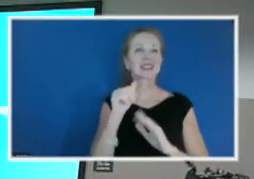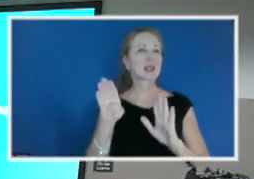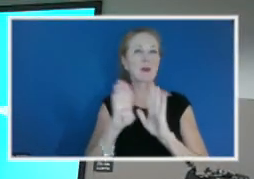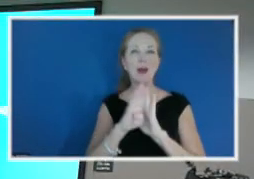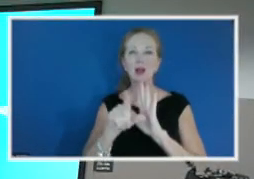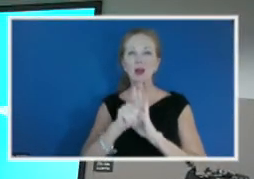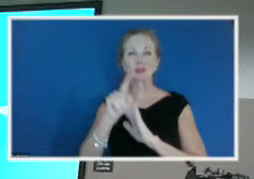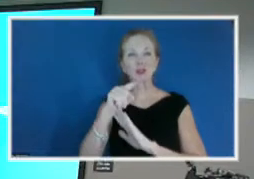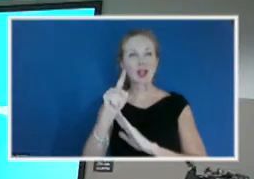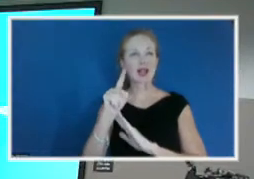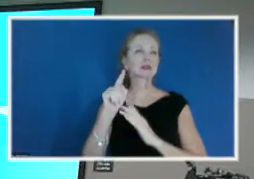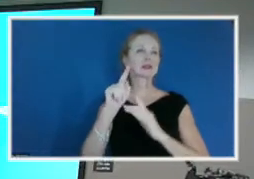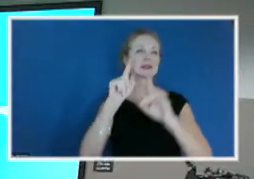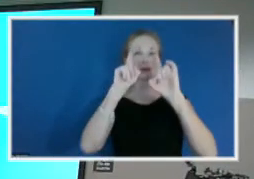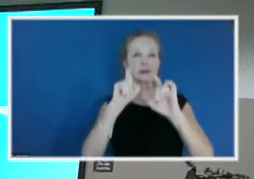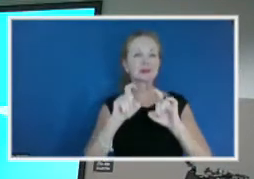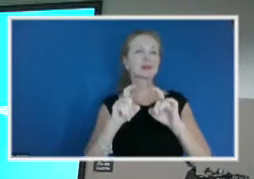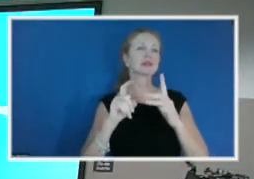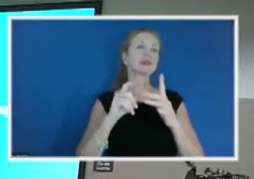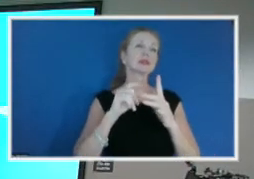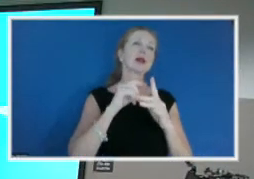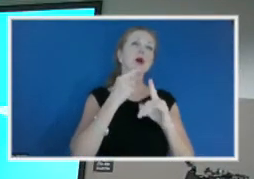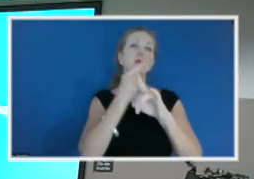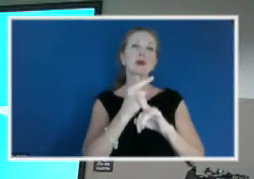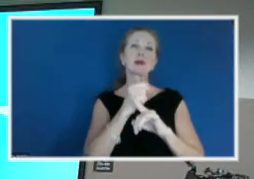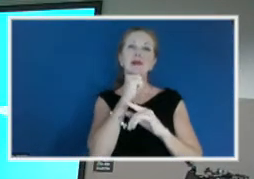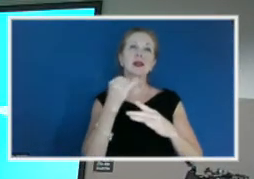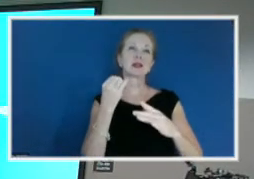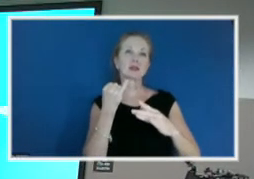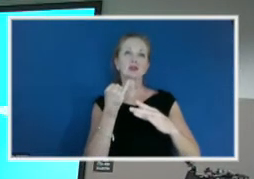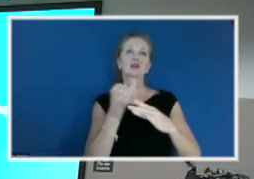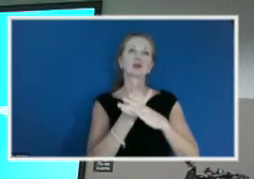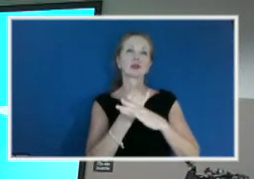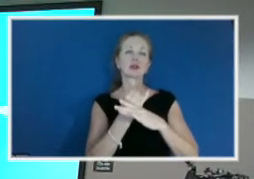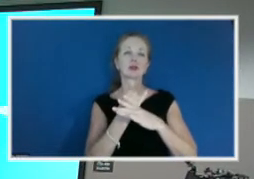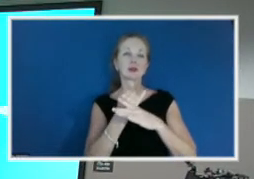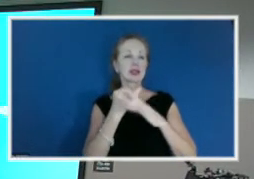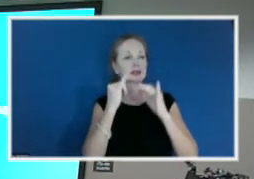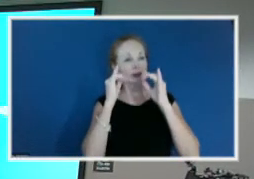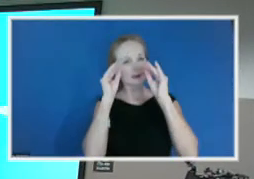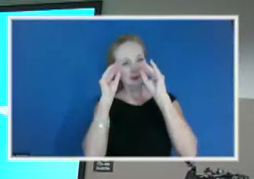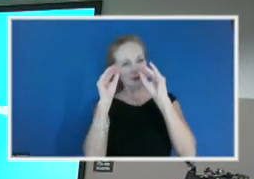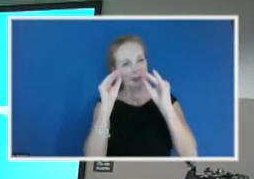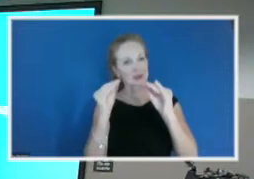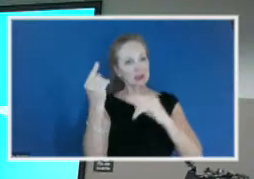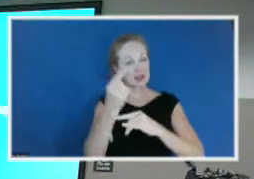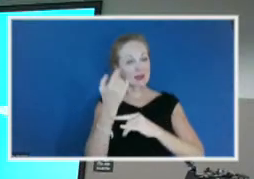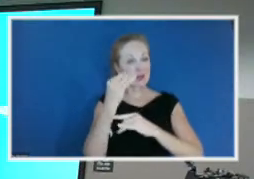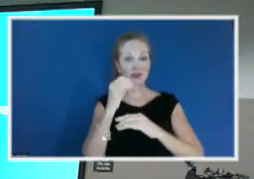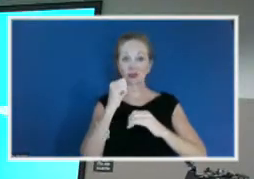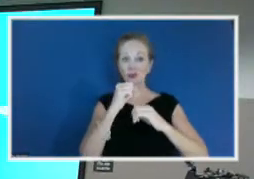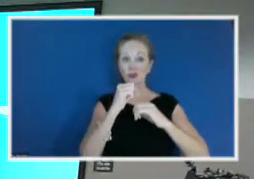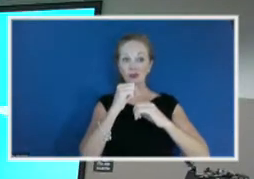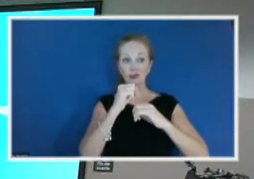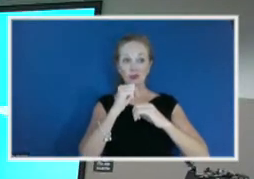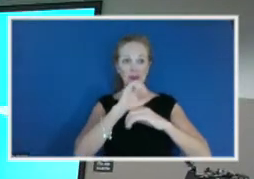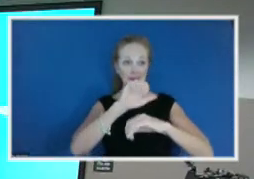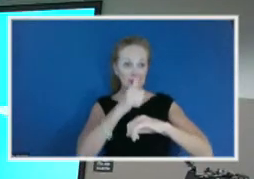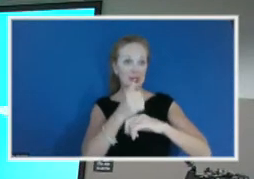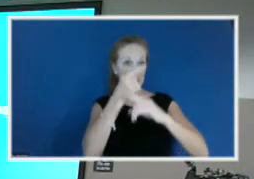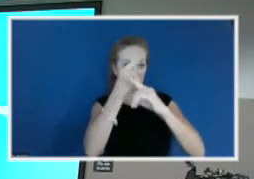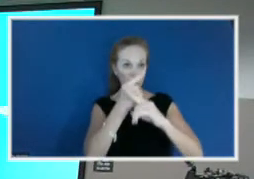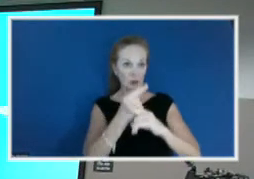and appropriately not interrupt the instructional day. I think if that is structured appropriately, it could be